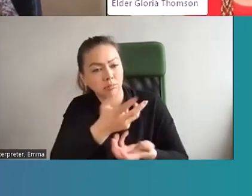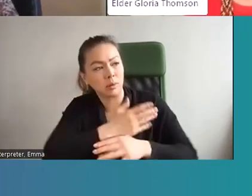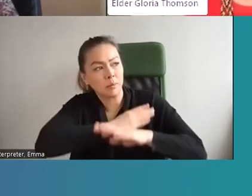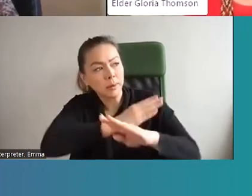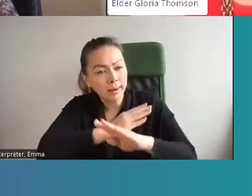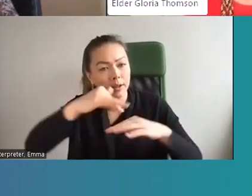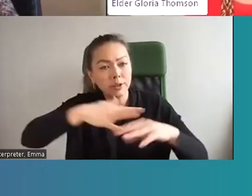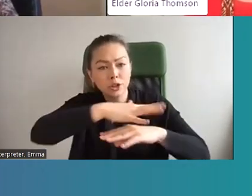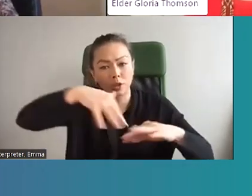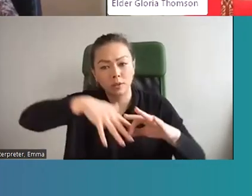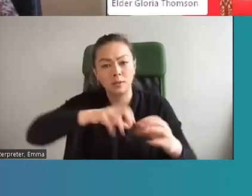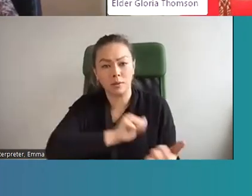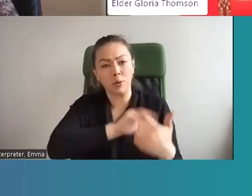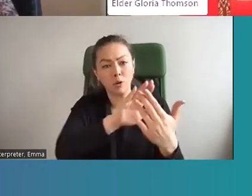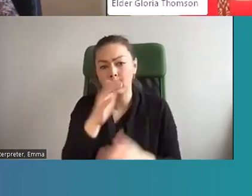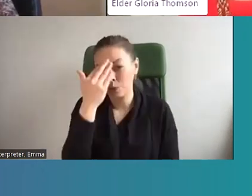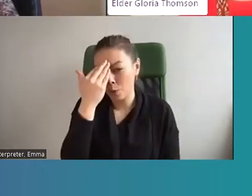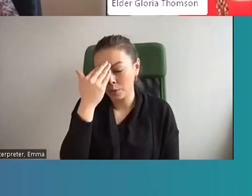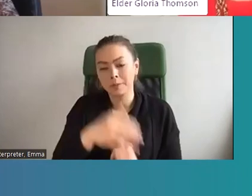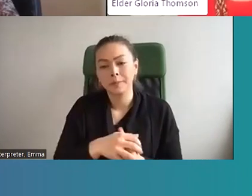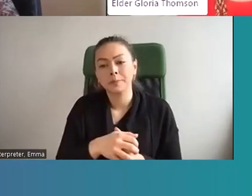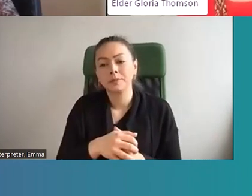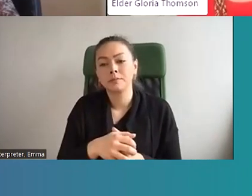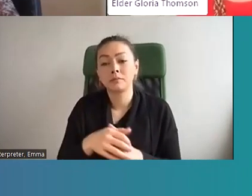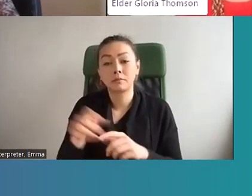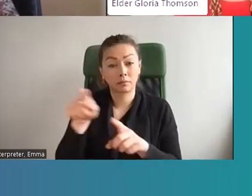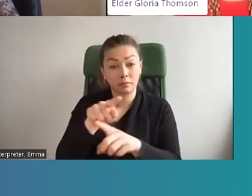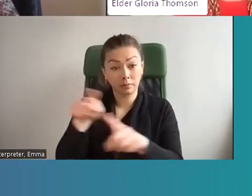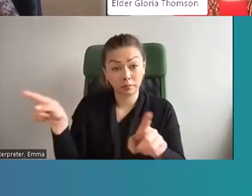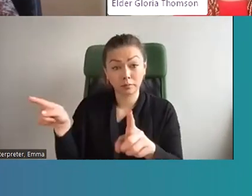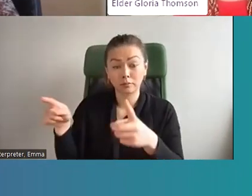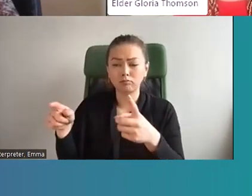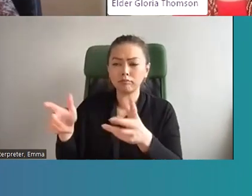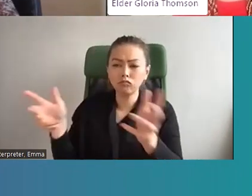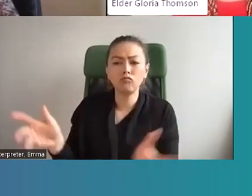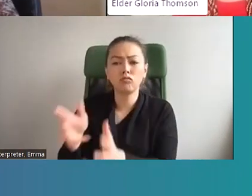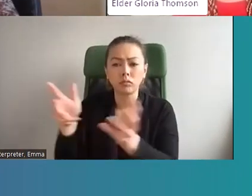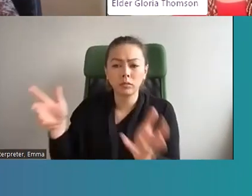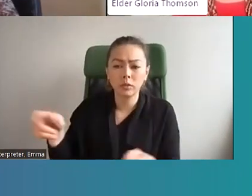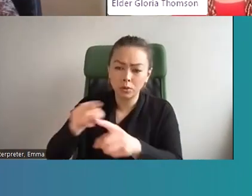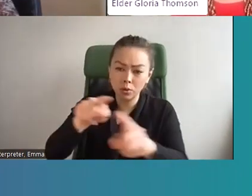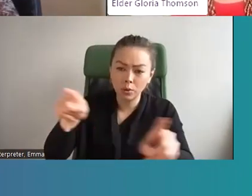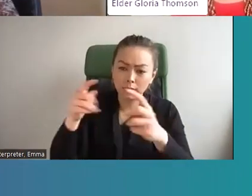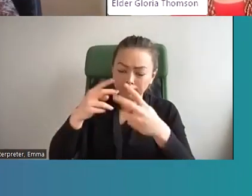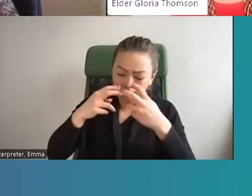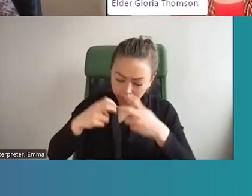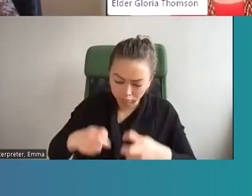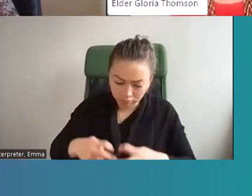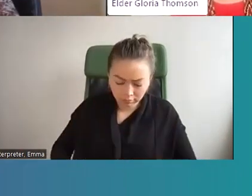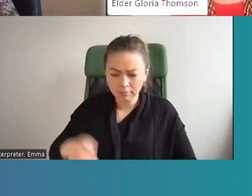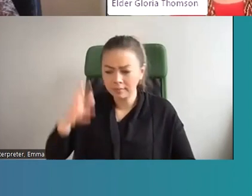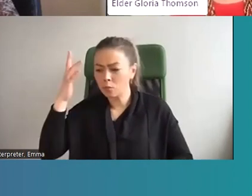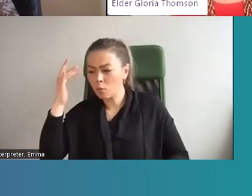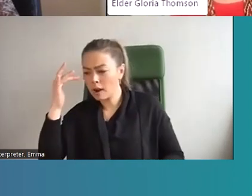Participants are encouraged to engage in their own critical reflection in terms of their intentions and purposes when including elders in their